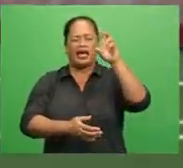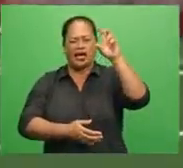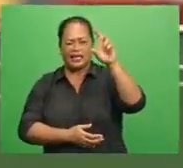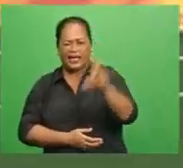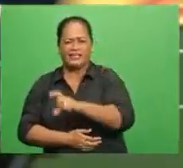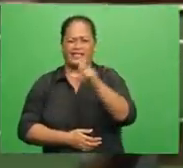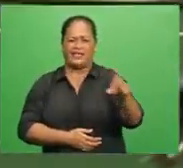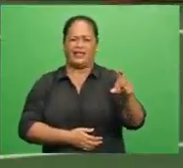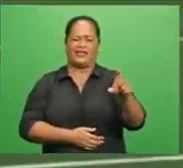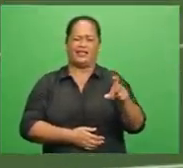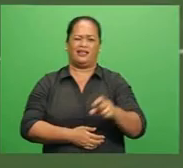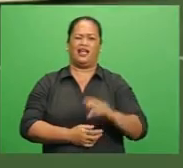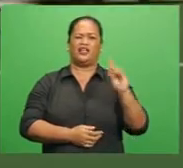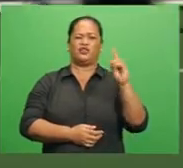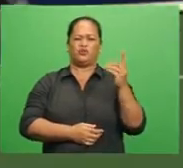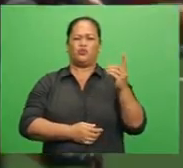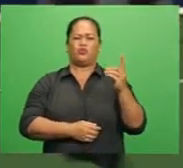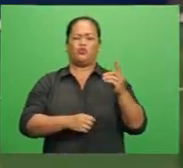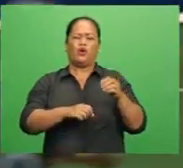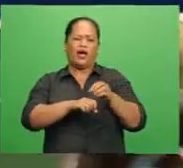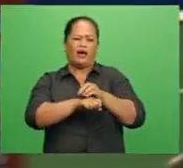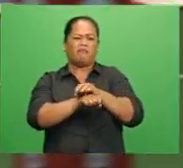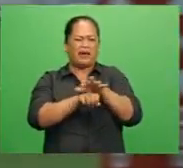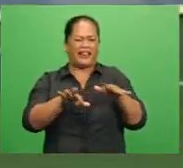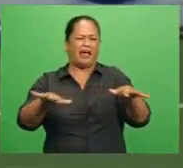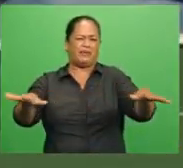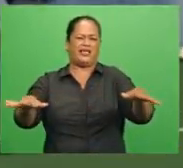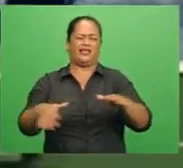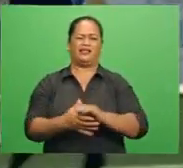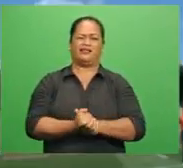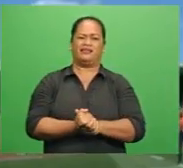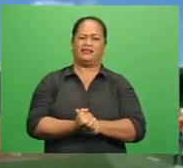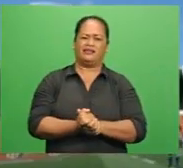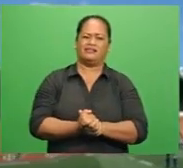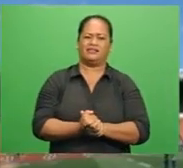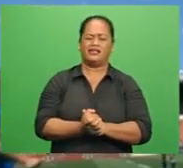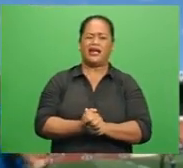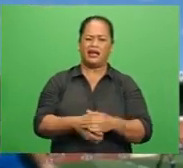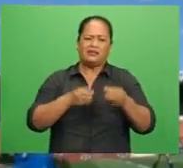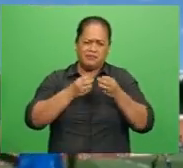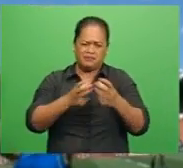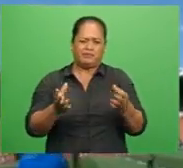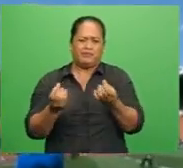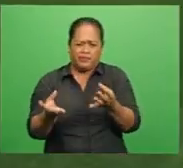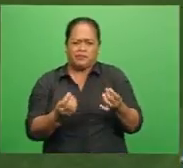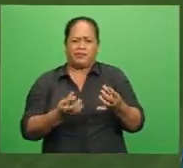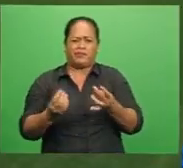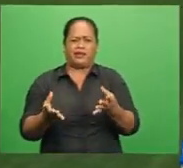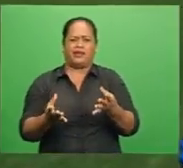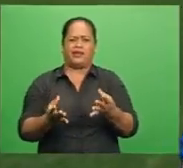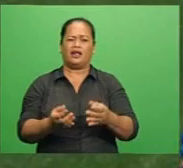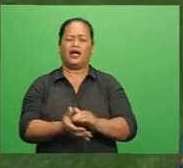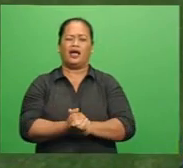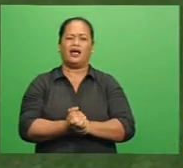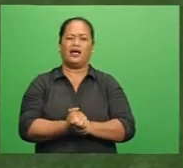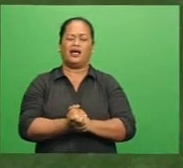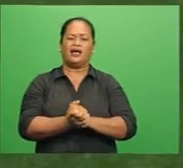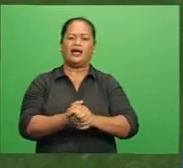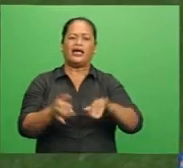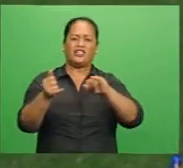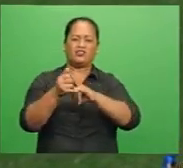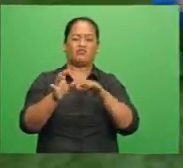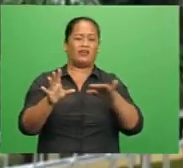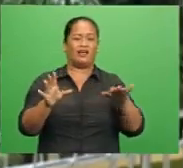the ongoing pandemic. Head coach Sayasi Fuli says they've already begun preparing for the Super Series scheduled for the end of next